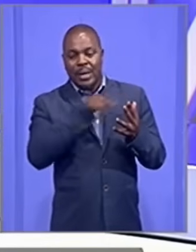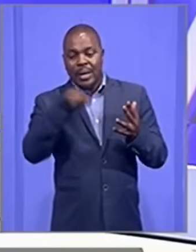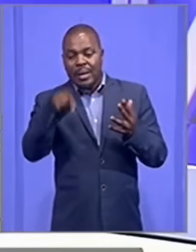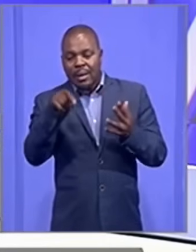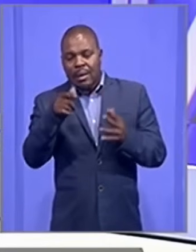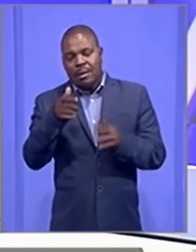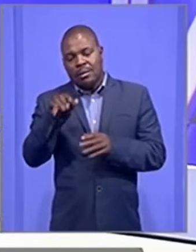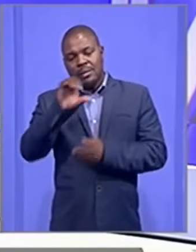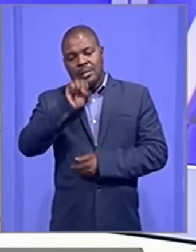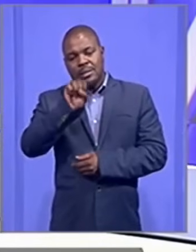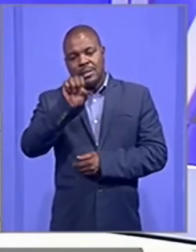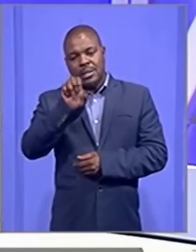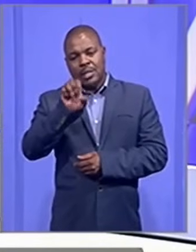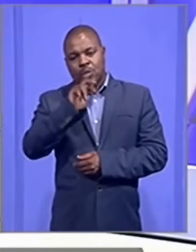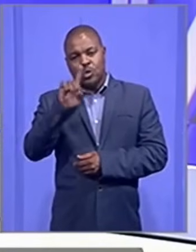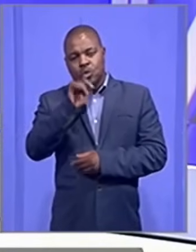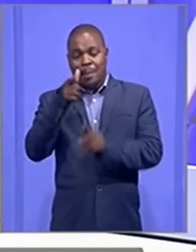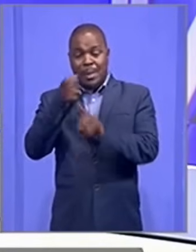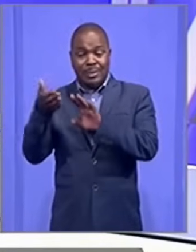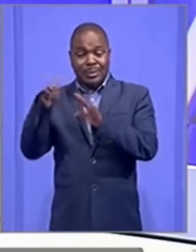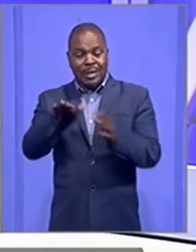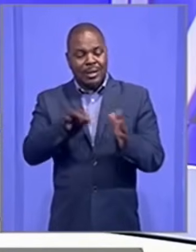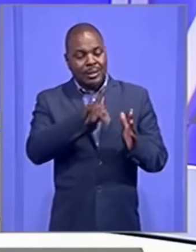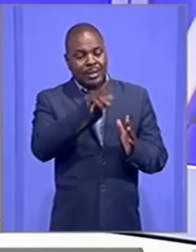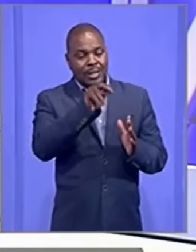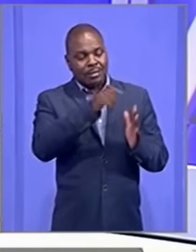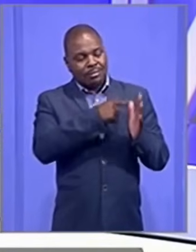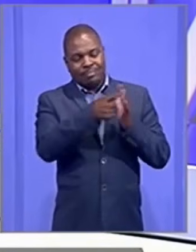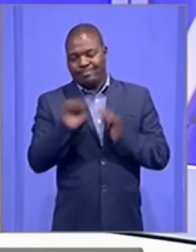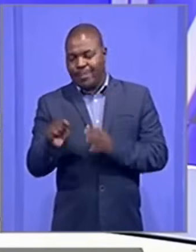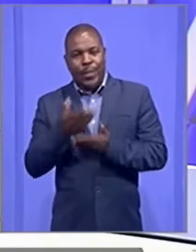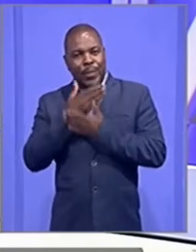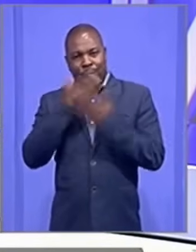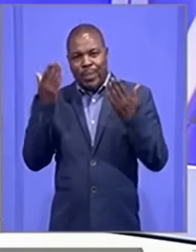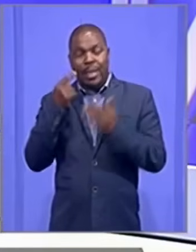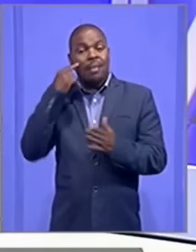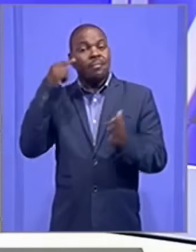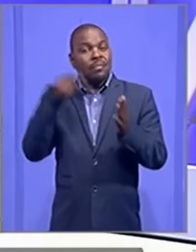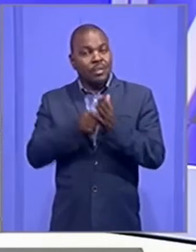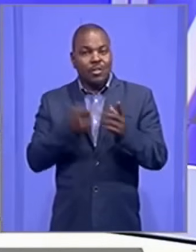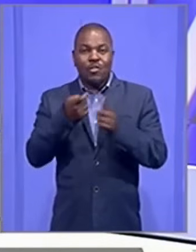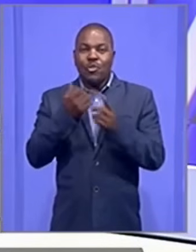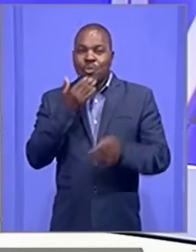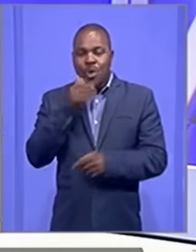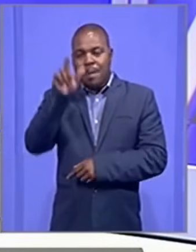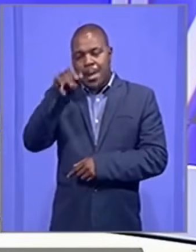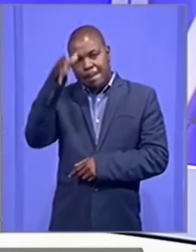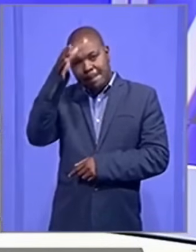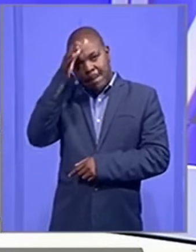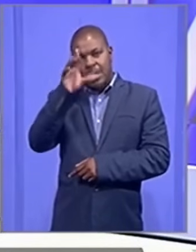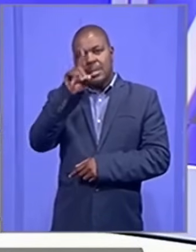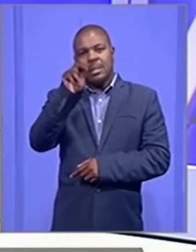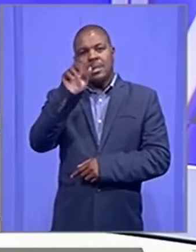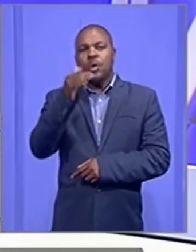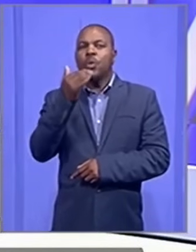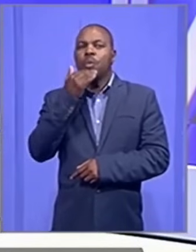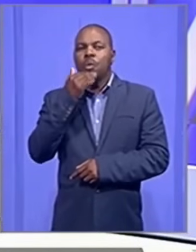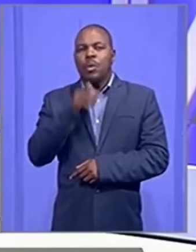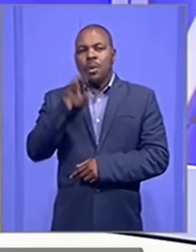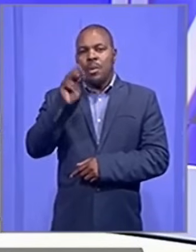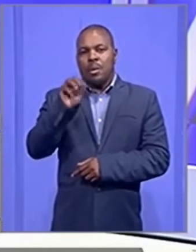hweditšwego lefelong la polao ya Senzomeiwa. Bjo ke bohlatsi bjo o bofilwego ke setsibi sa DNA mo